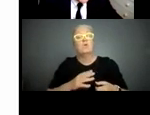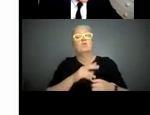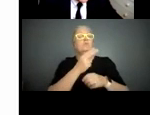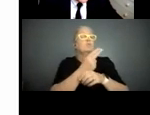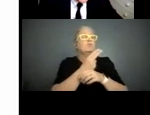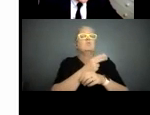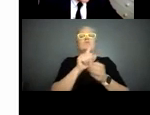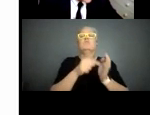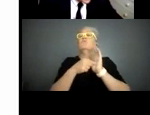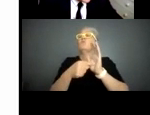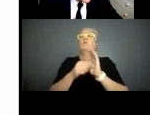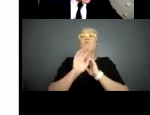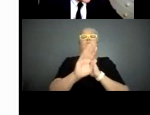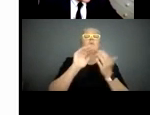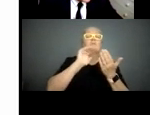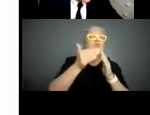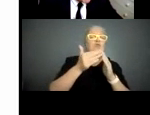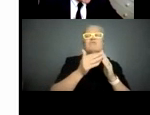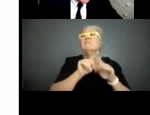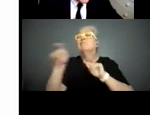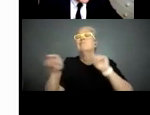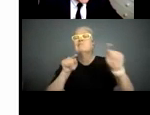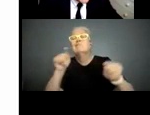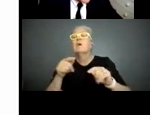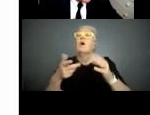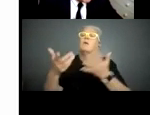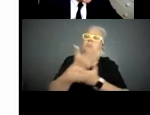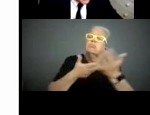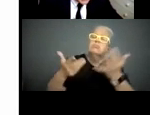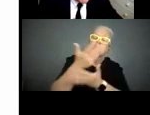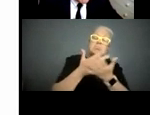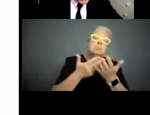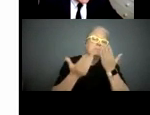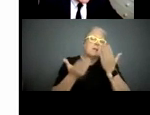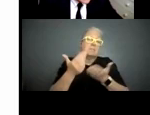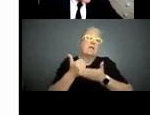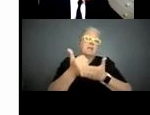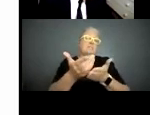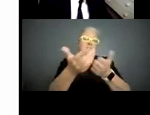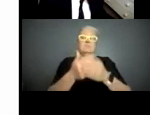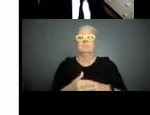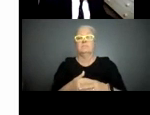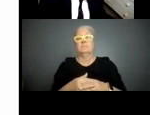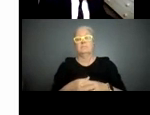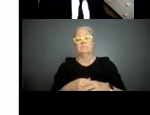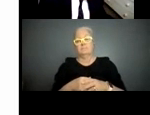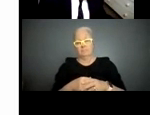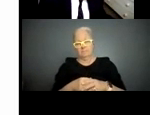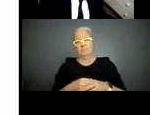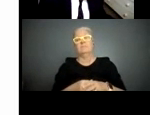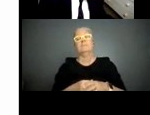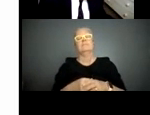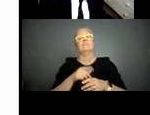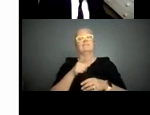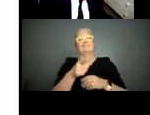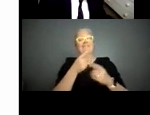their community and then start discussions, that might be a useful thing as well for people to have. So Richard, just while we're on that subject,